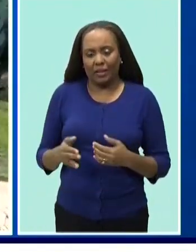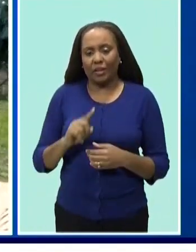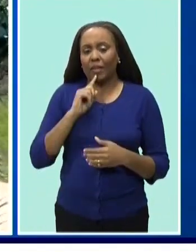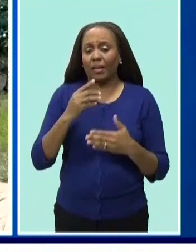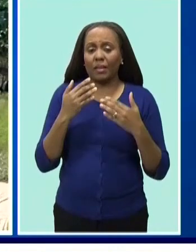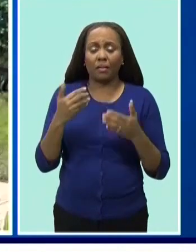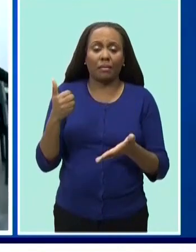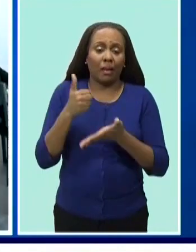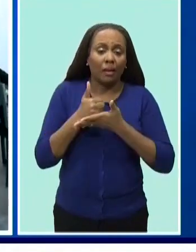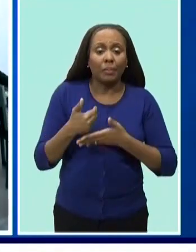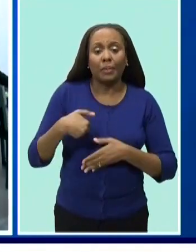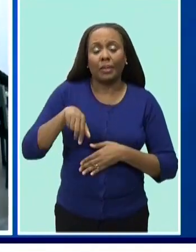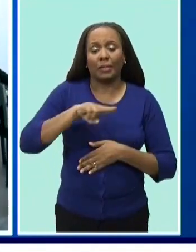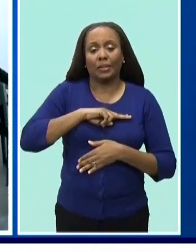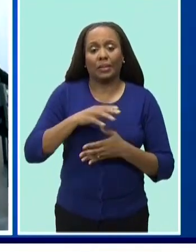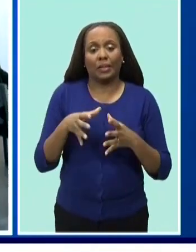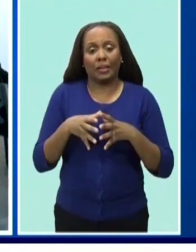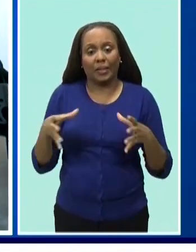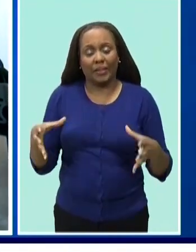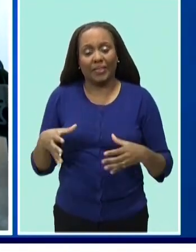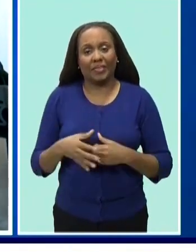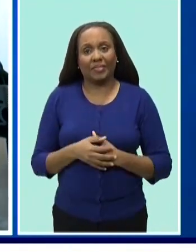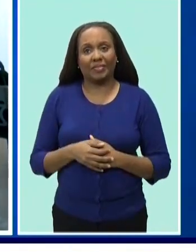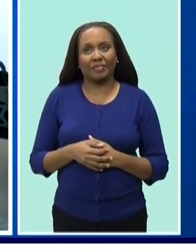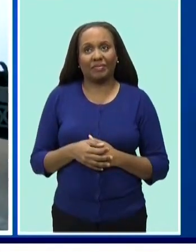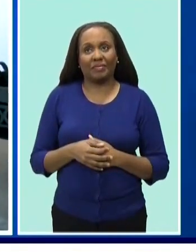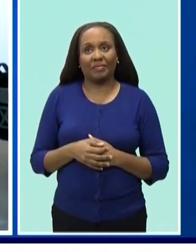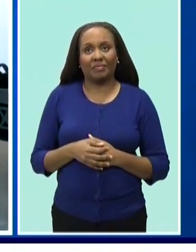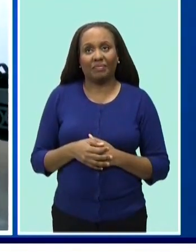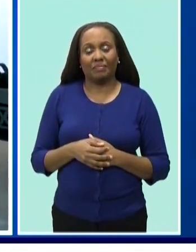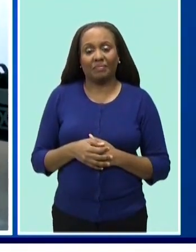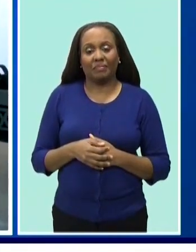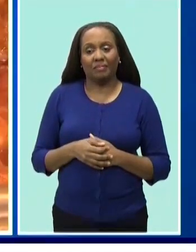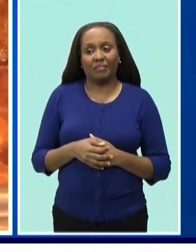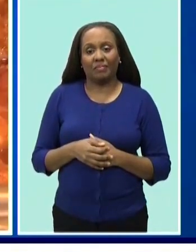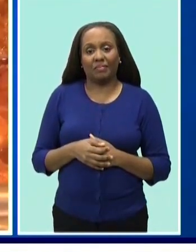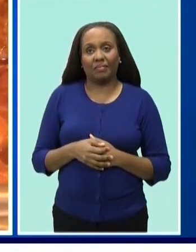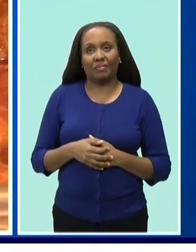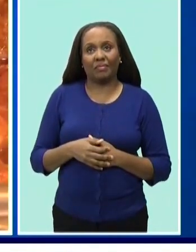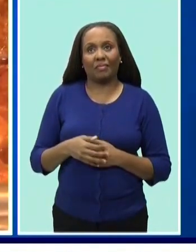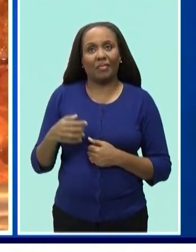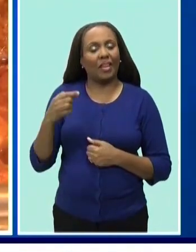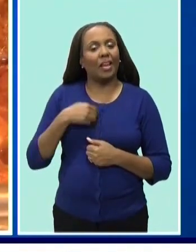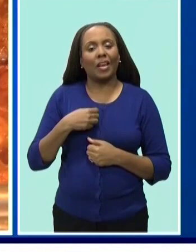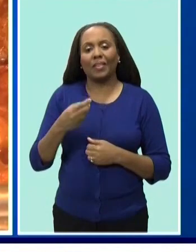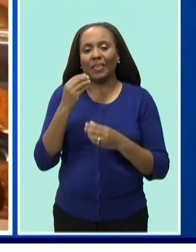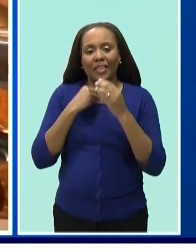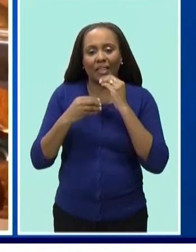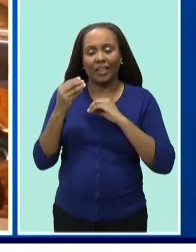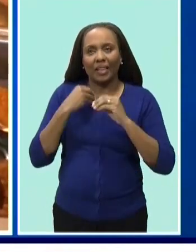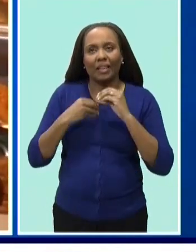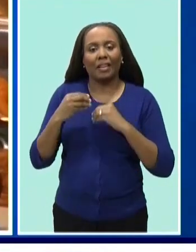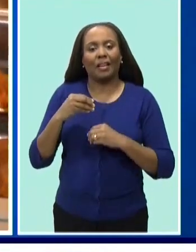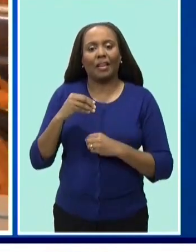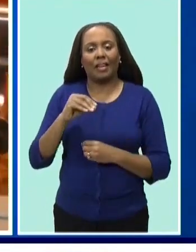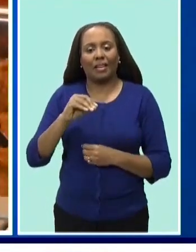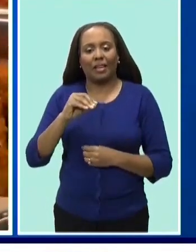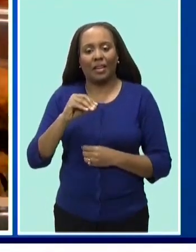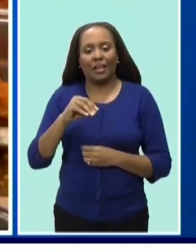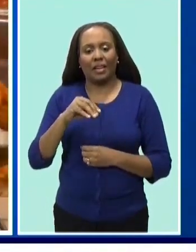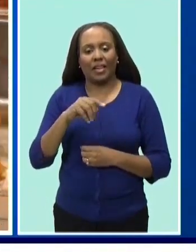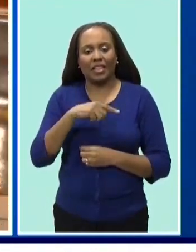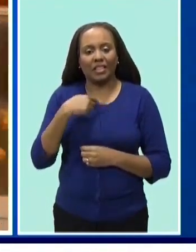us. I come to Chutneys and Urbans for a long time now, and it's amazing food of